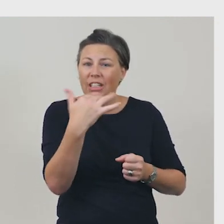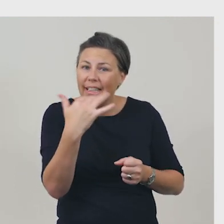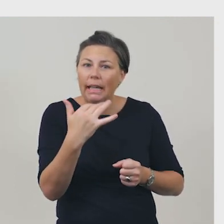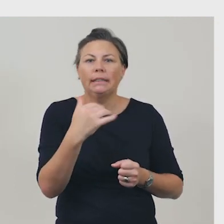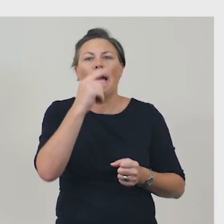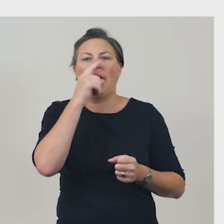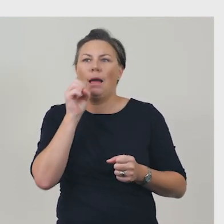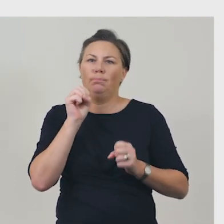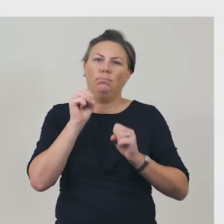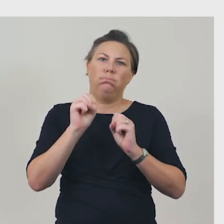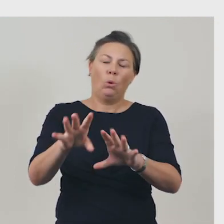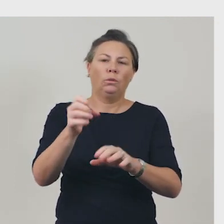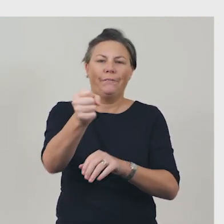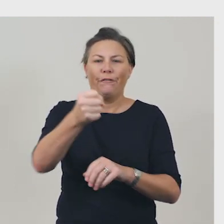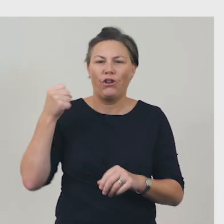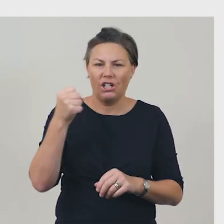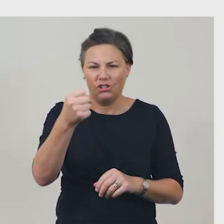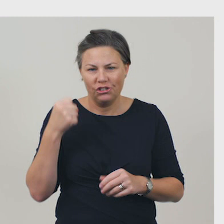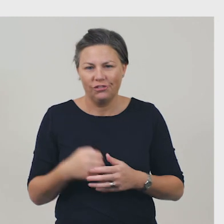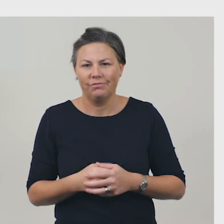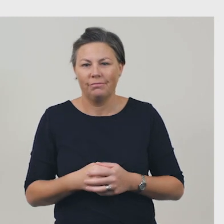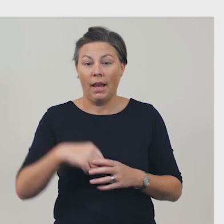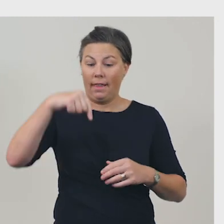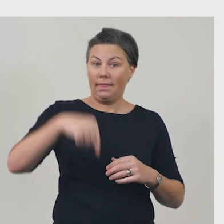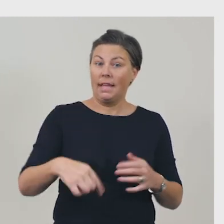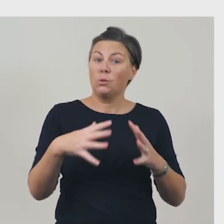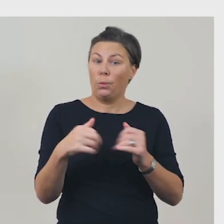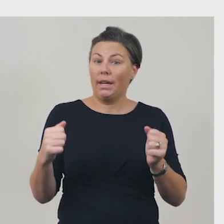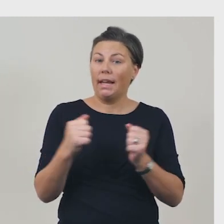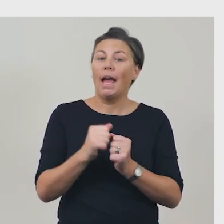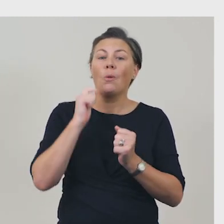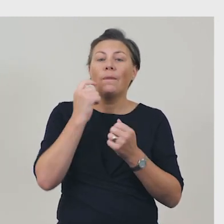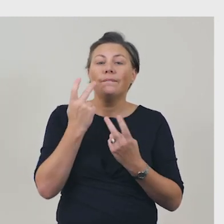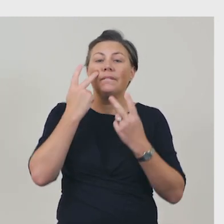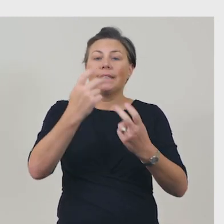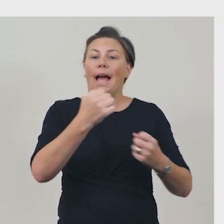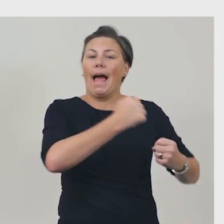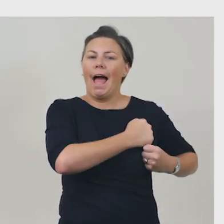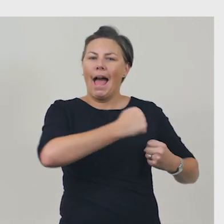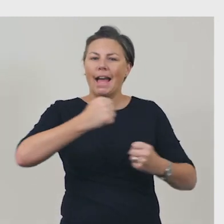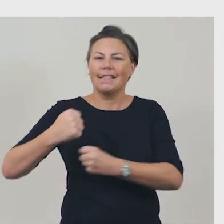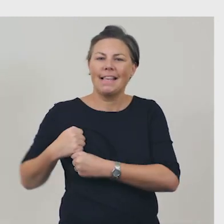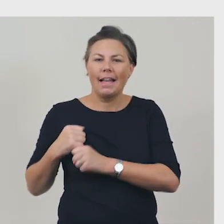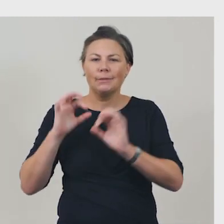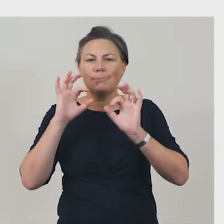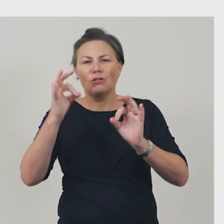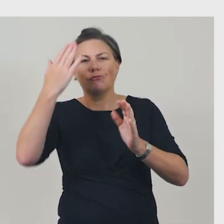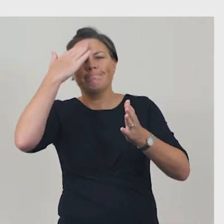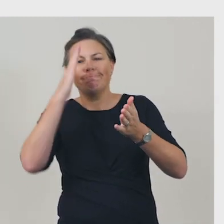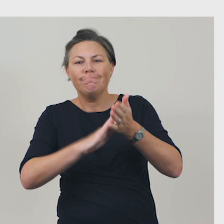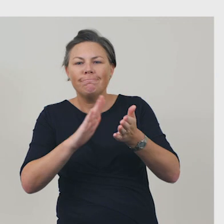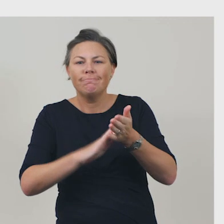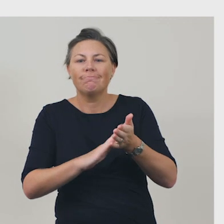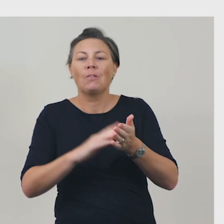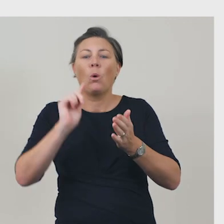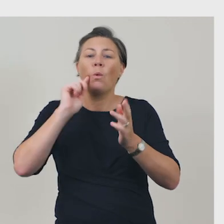This weekend, we will attend the Anzac Dawn service. All the families of the surrounding properties will be there, and afterwards,